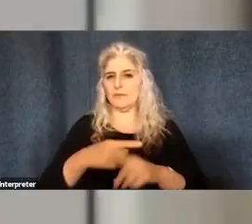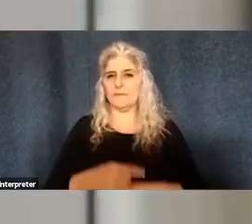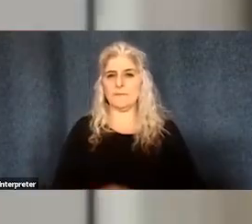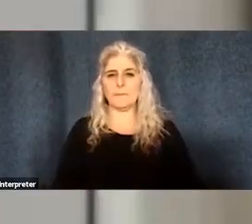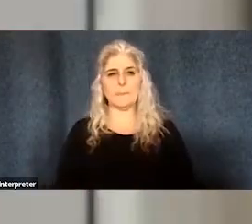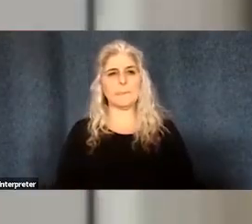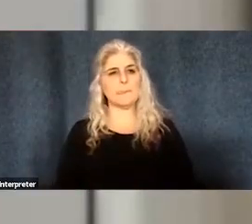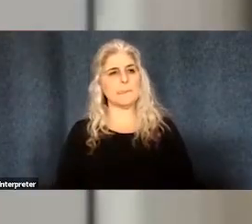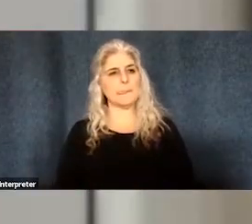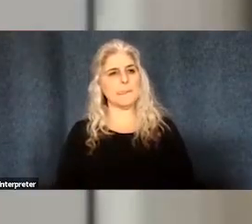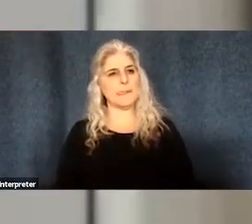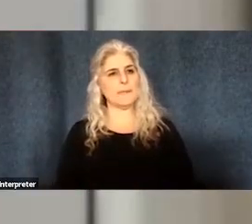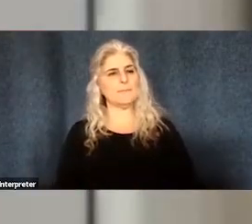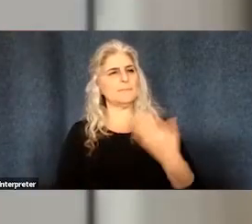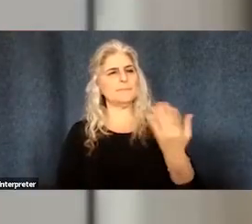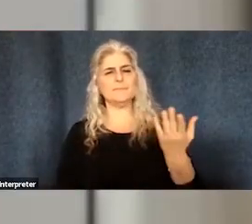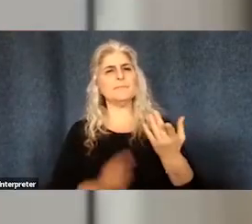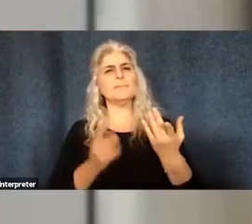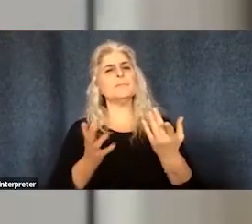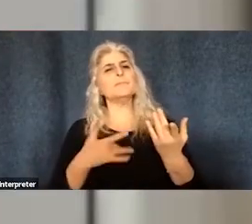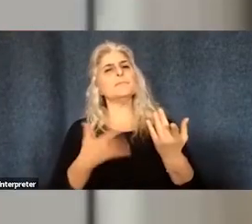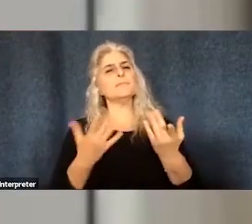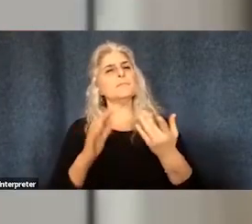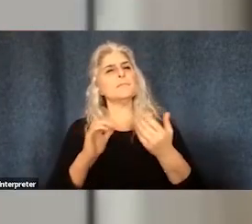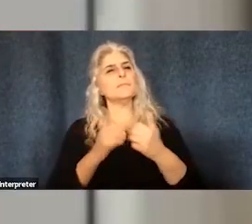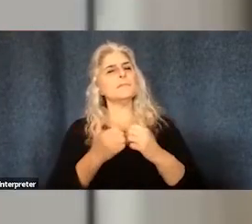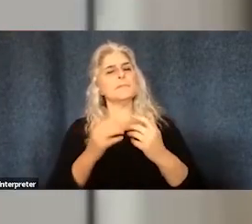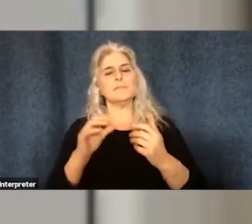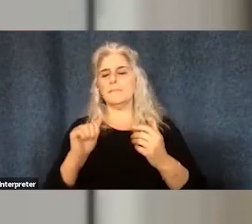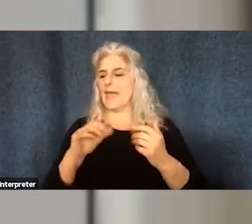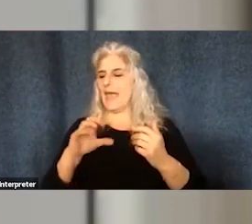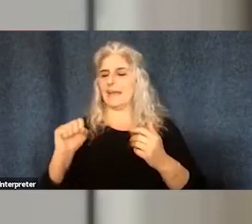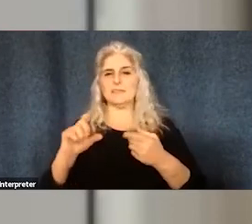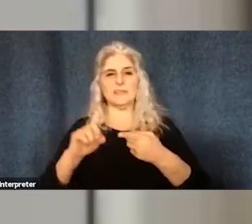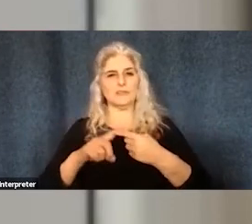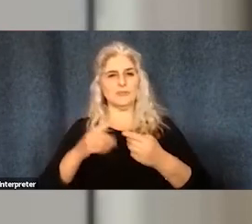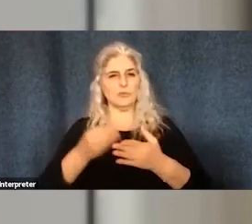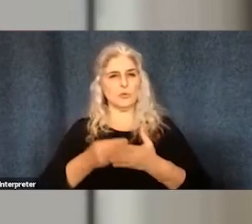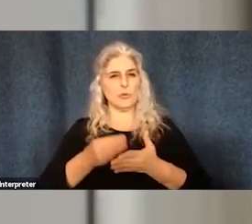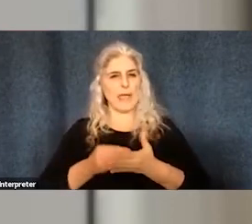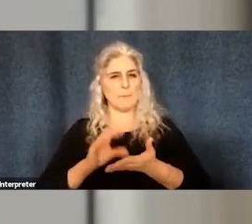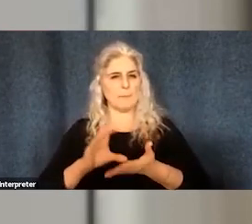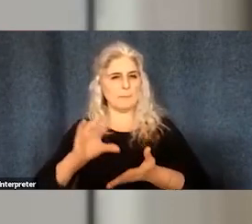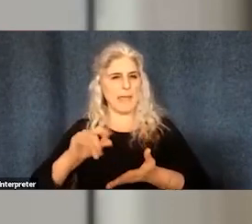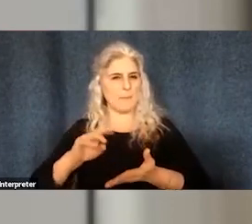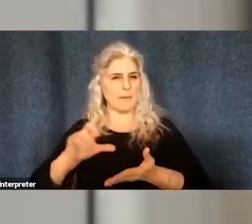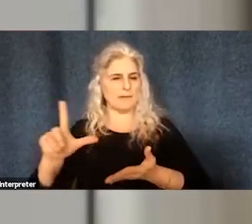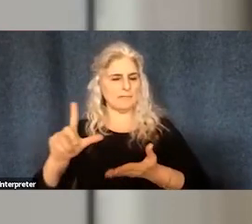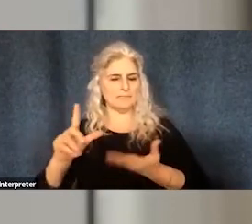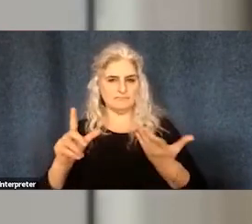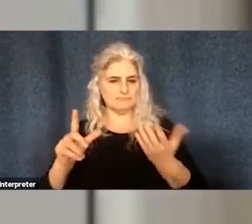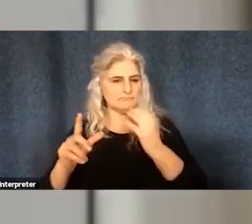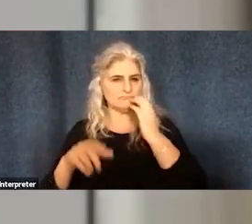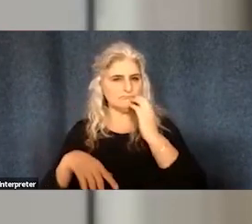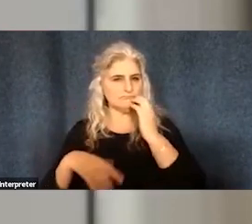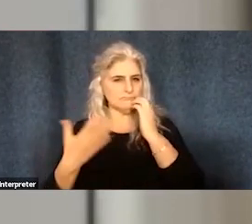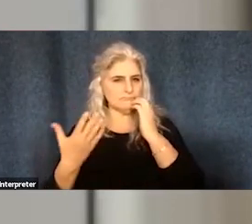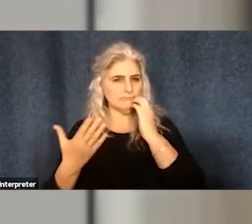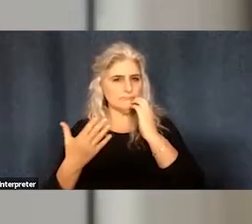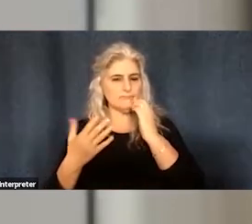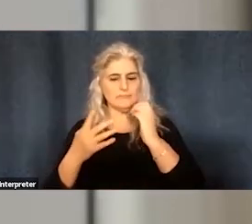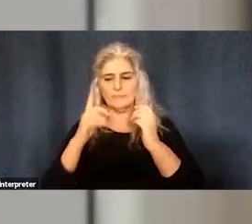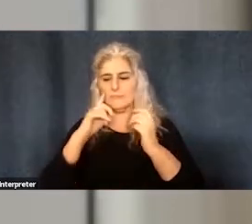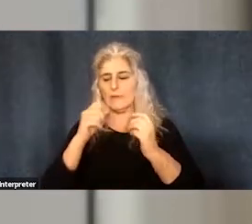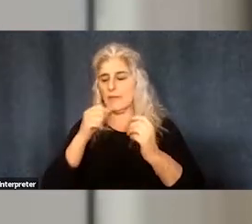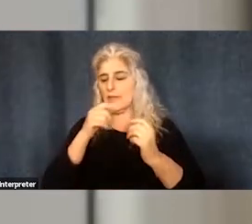what about access to capital? How are you helping entrepreneurs, women, female